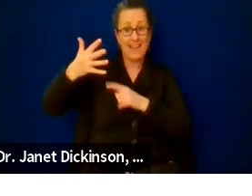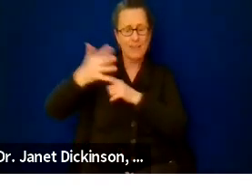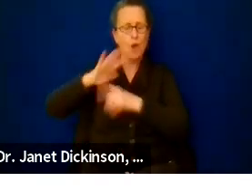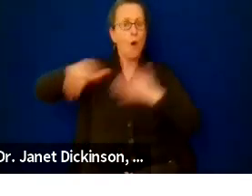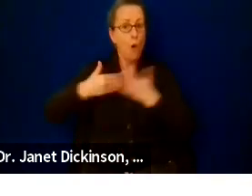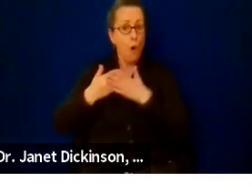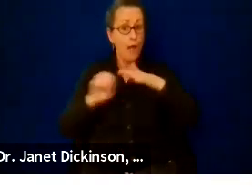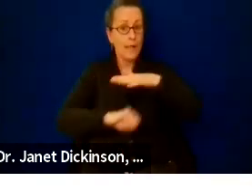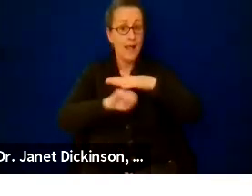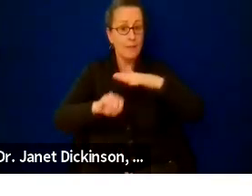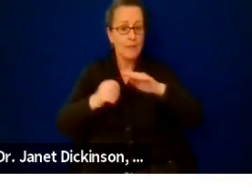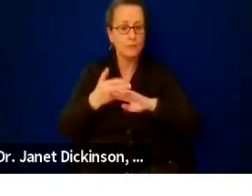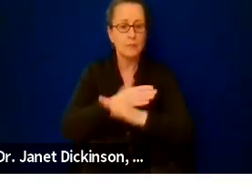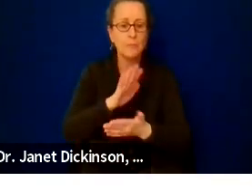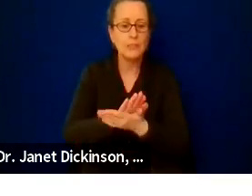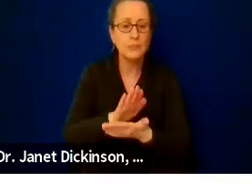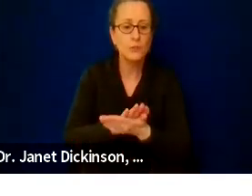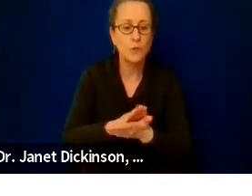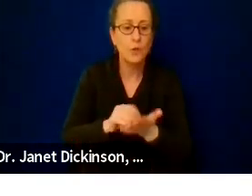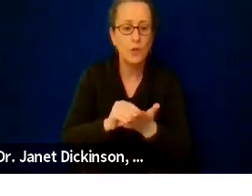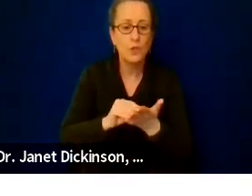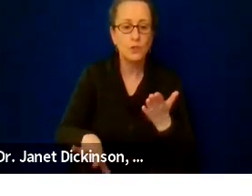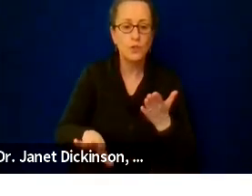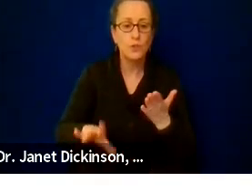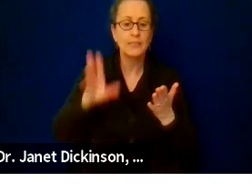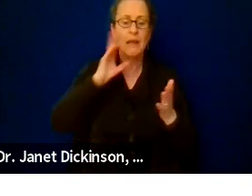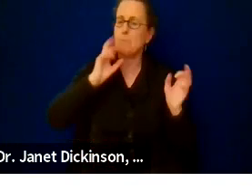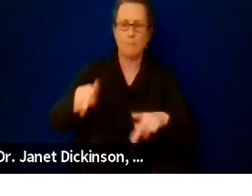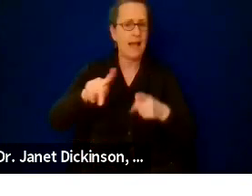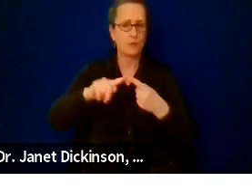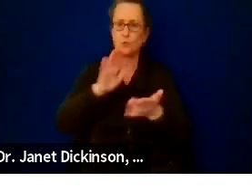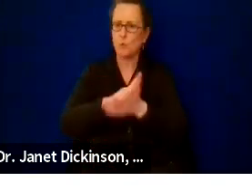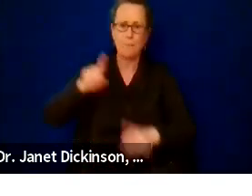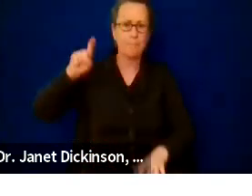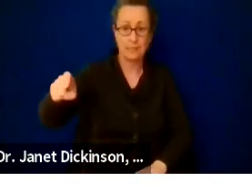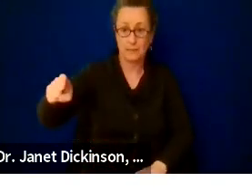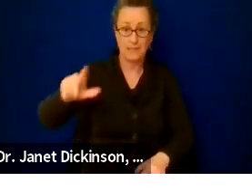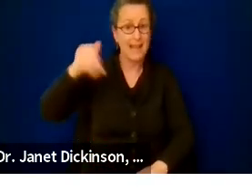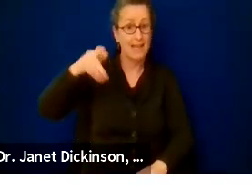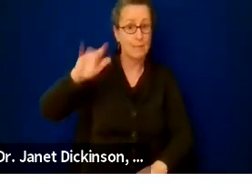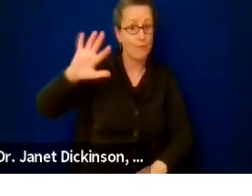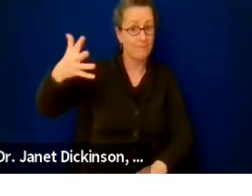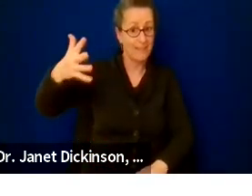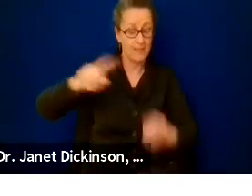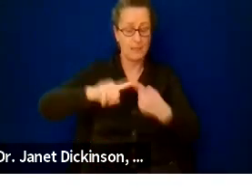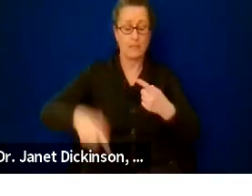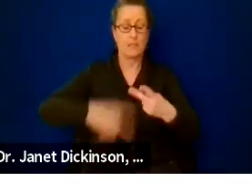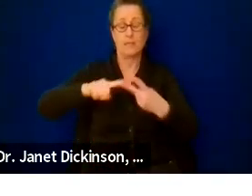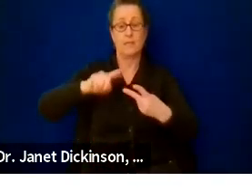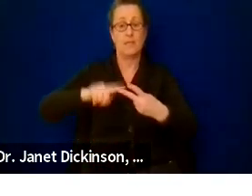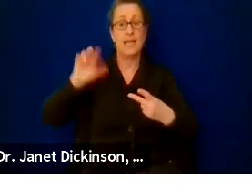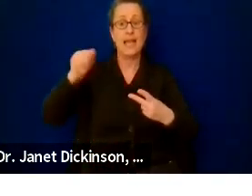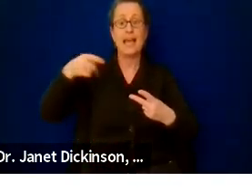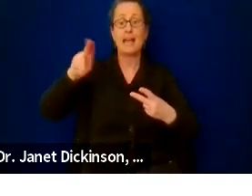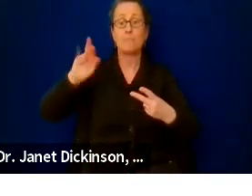school students would return to school full-time in person, and at a later date to be determined, high school students would return to school